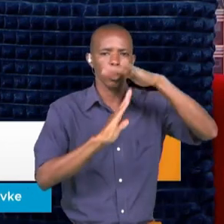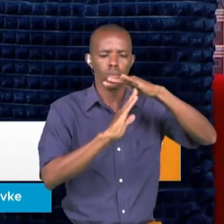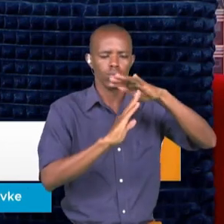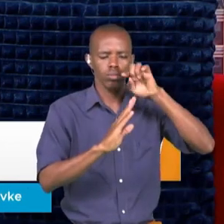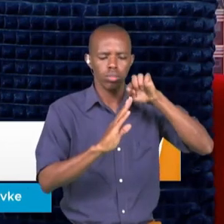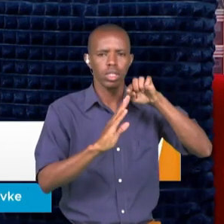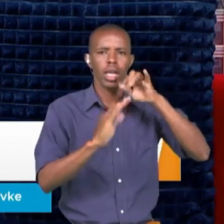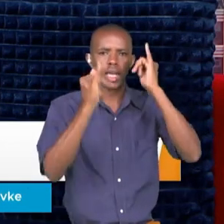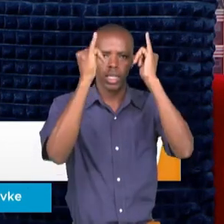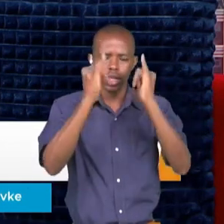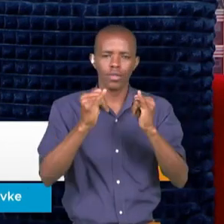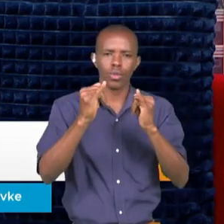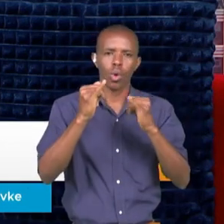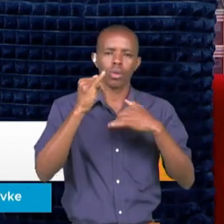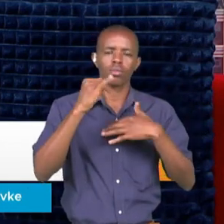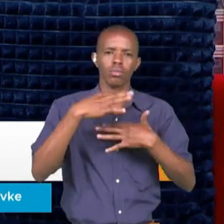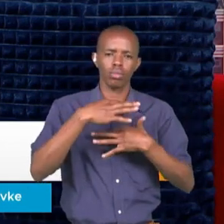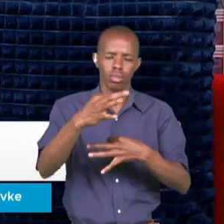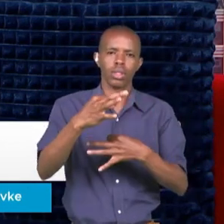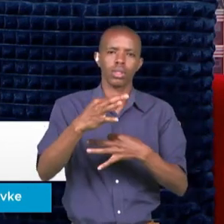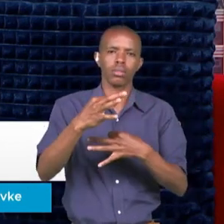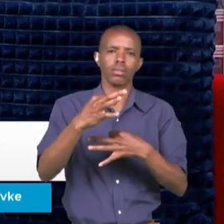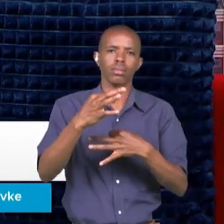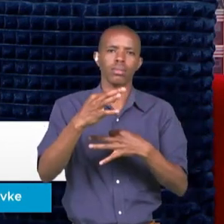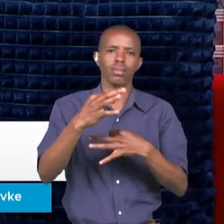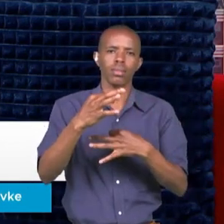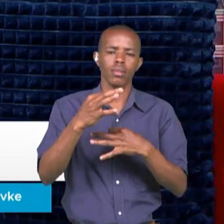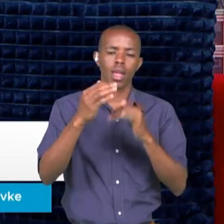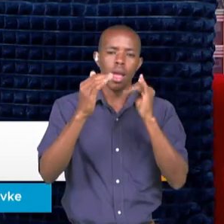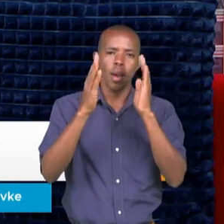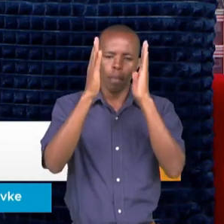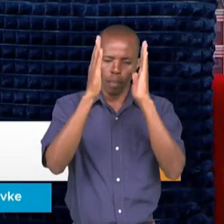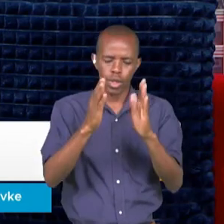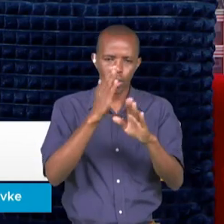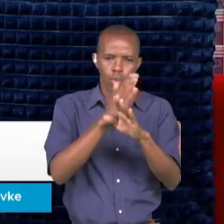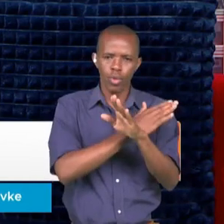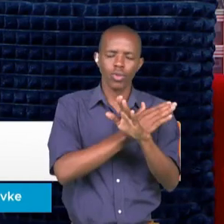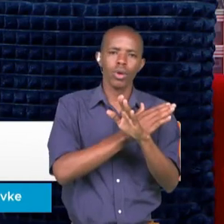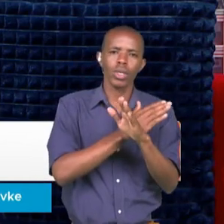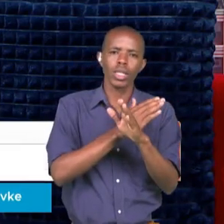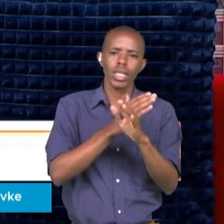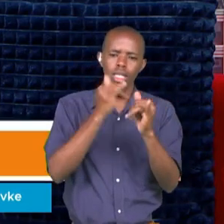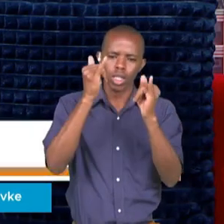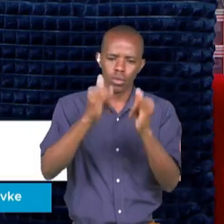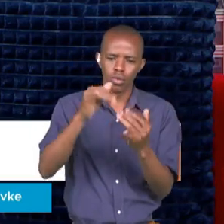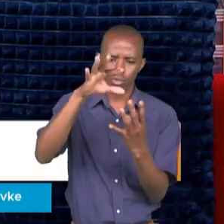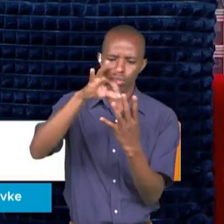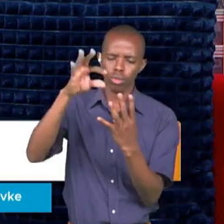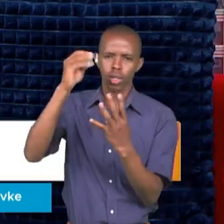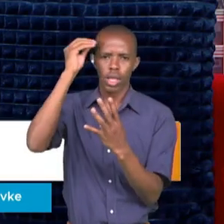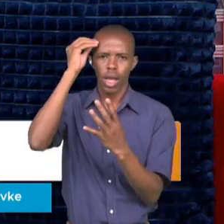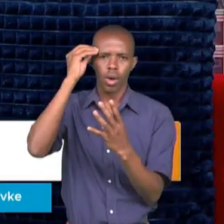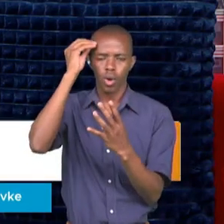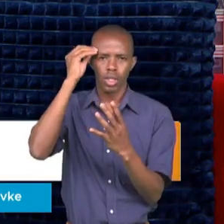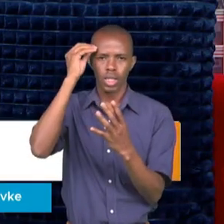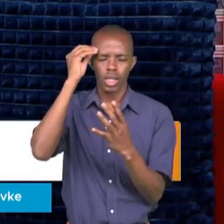the individual's interests. Okay. A person, before someone takes a career line, they have to think about,